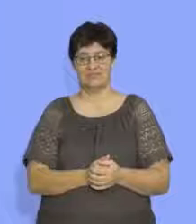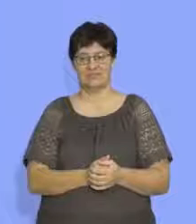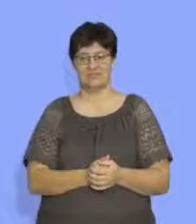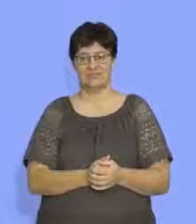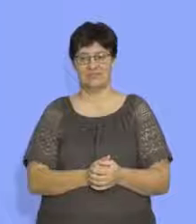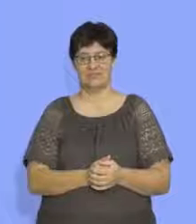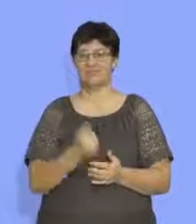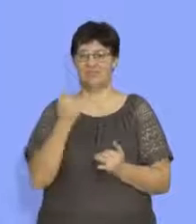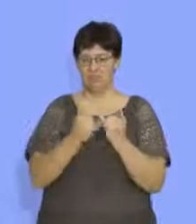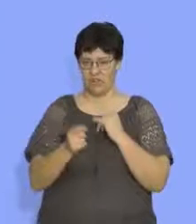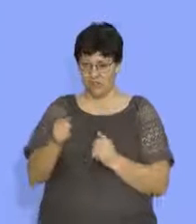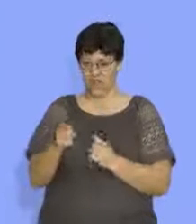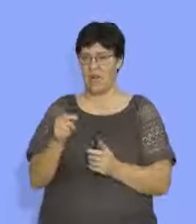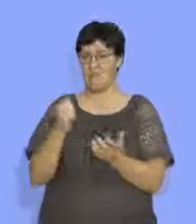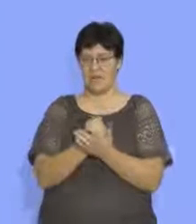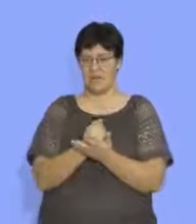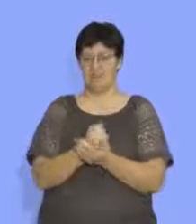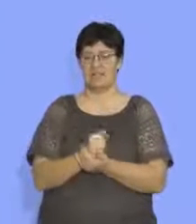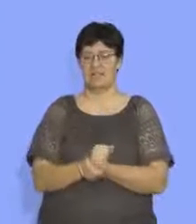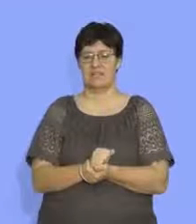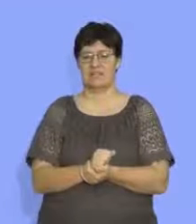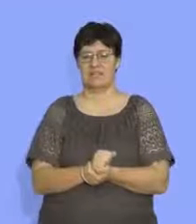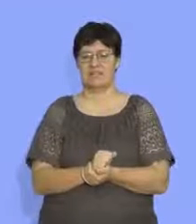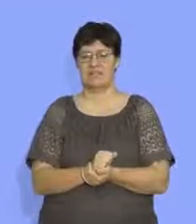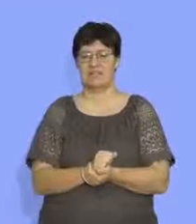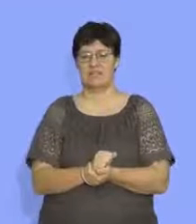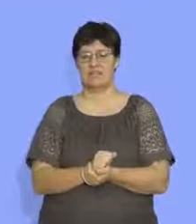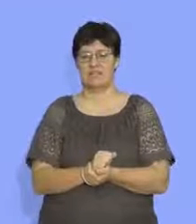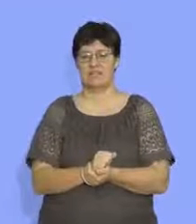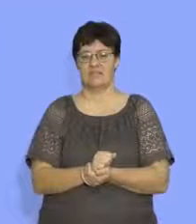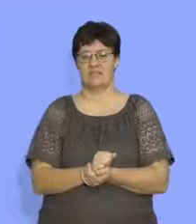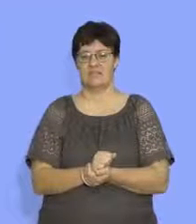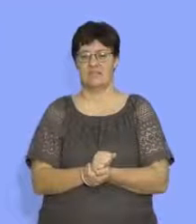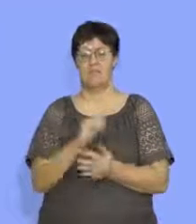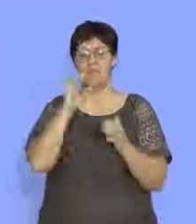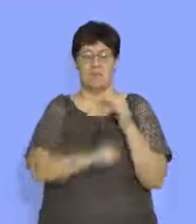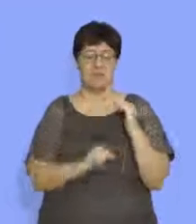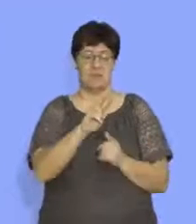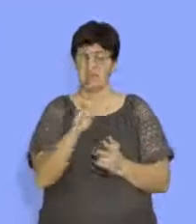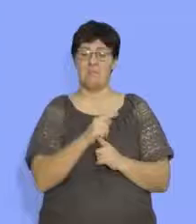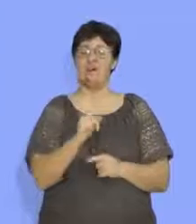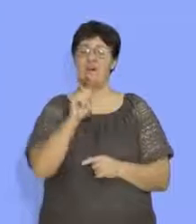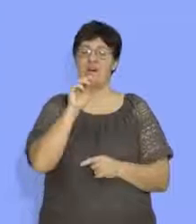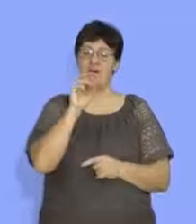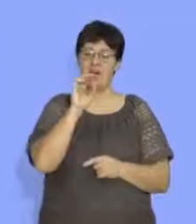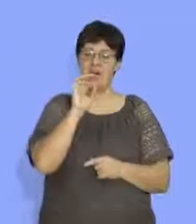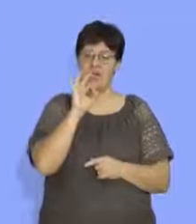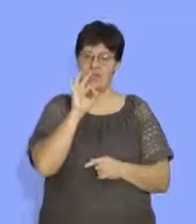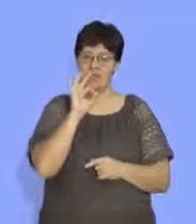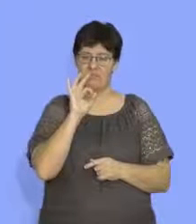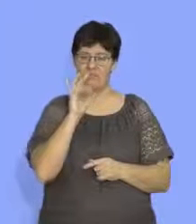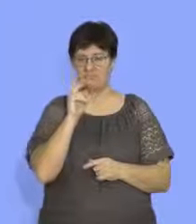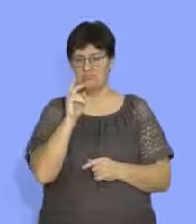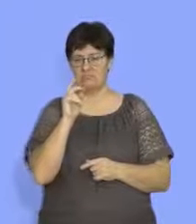Okay, so this is actually supposed to be our subtracting 29. So this is supposed to be 46.